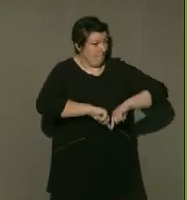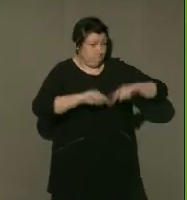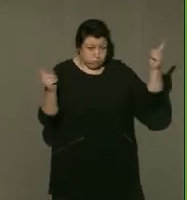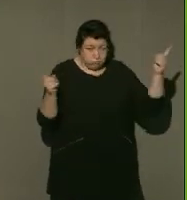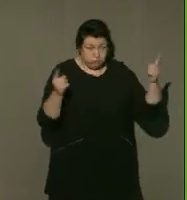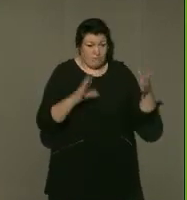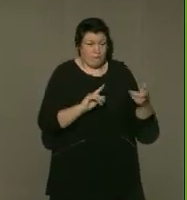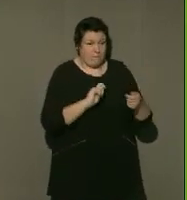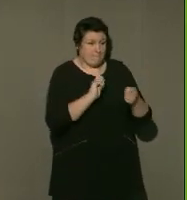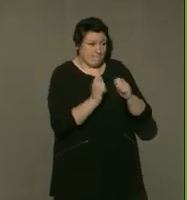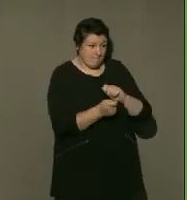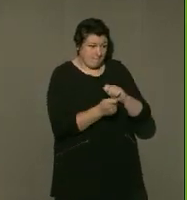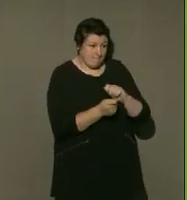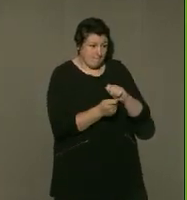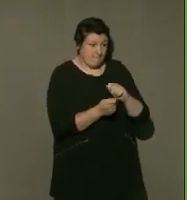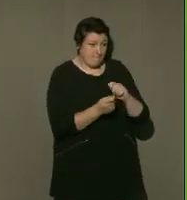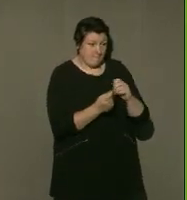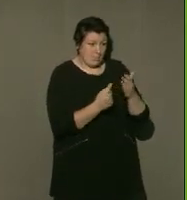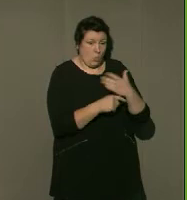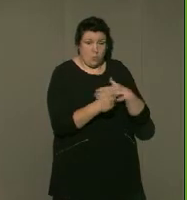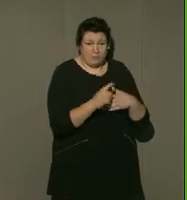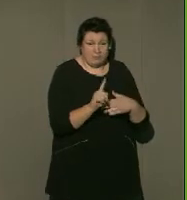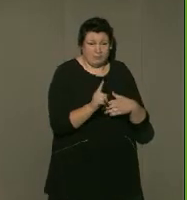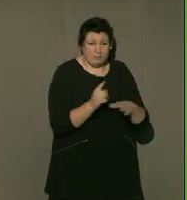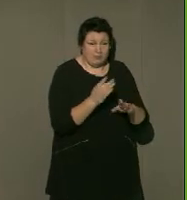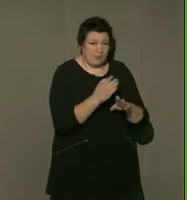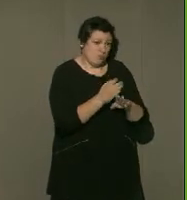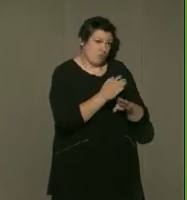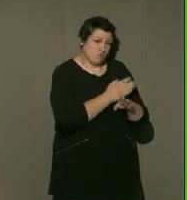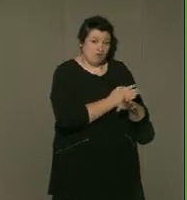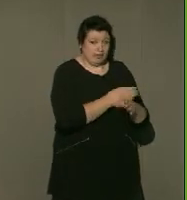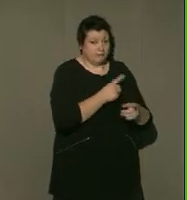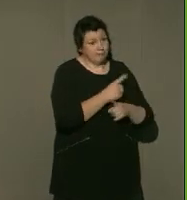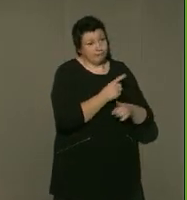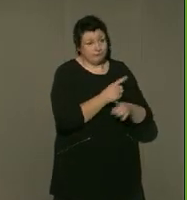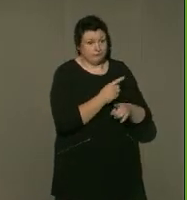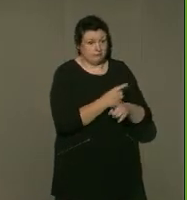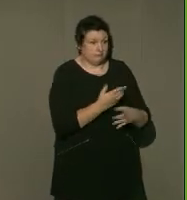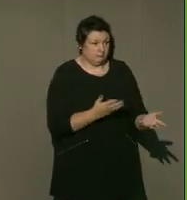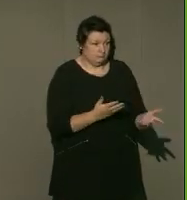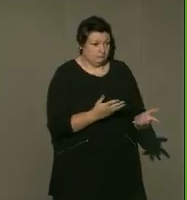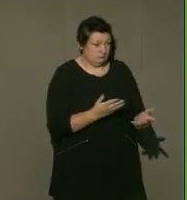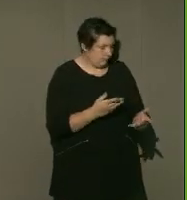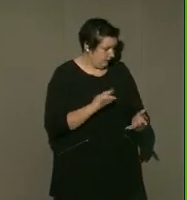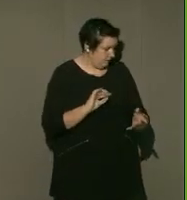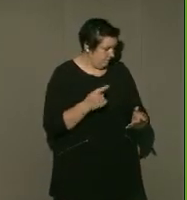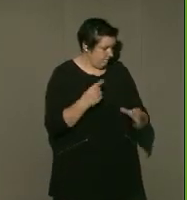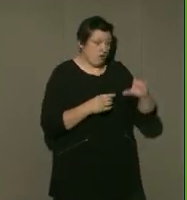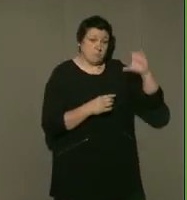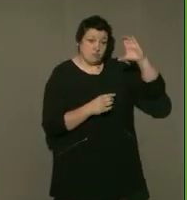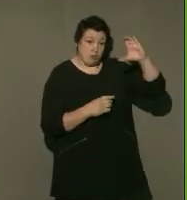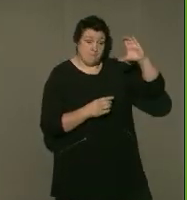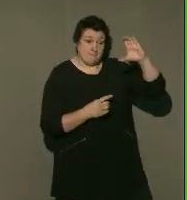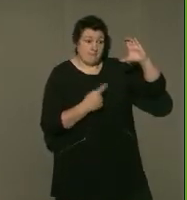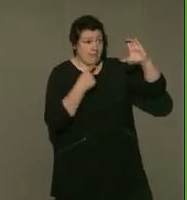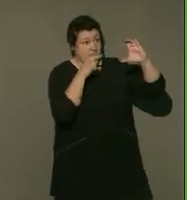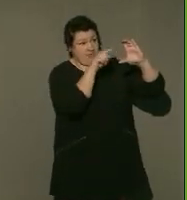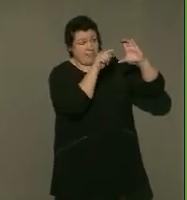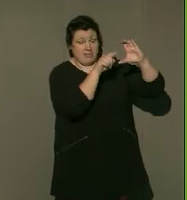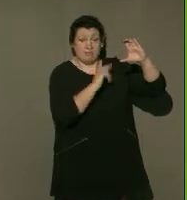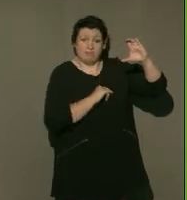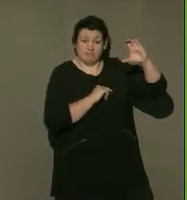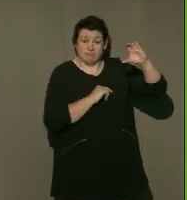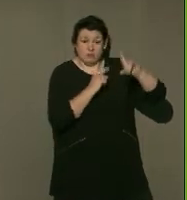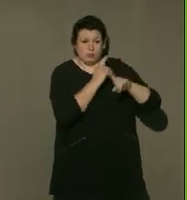amendment, except in the preamble part. So what we've got is preamble that talks about